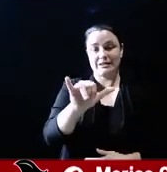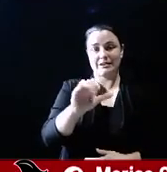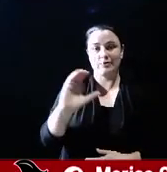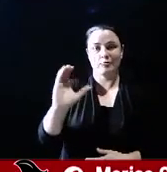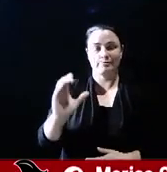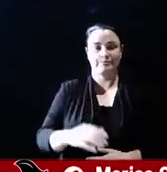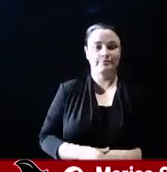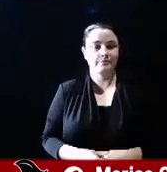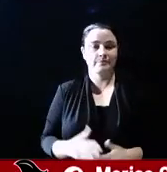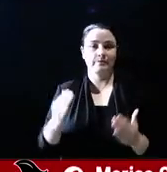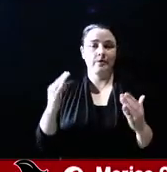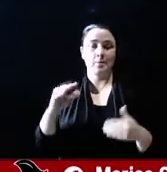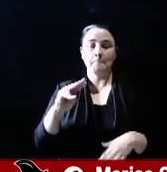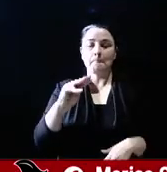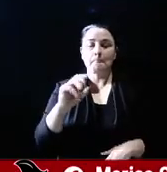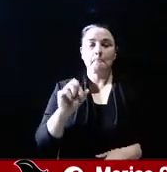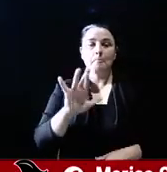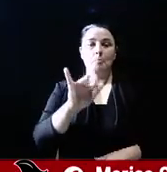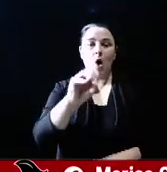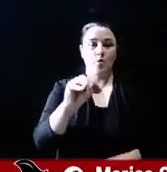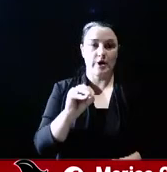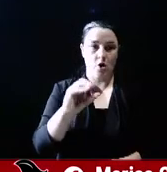Mario Ramundo Curiel.